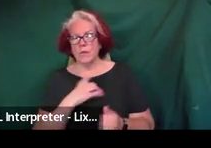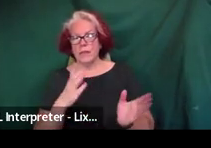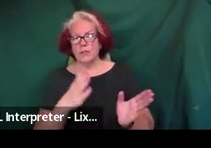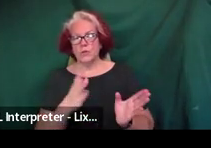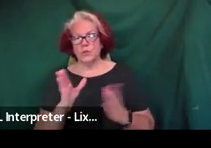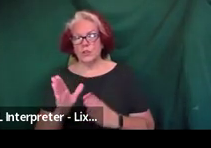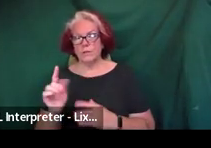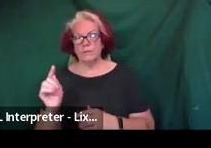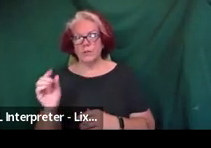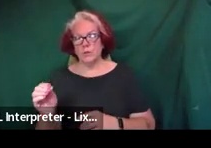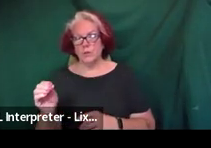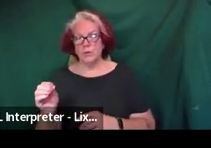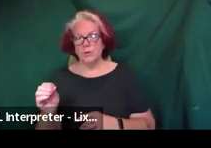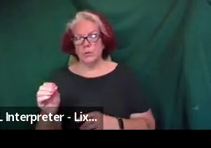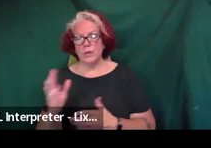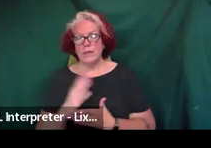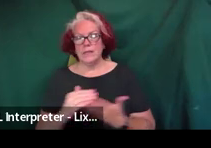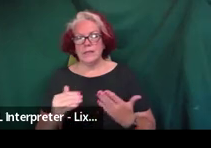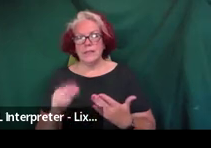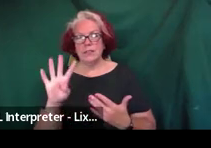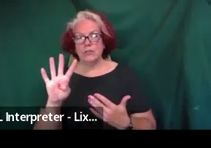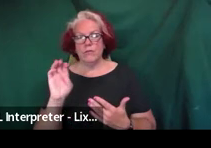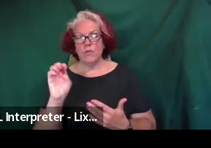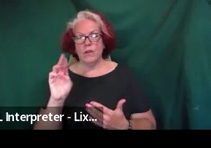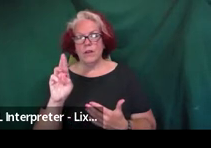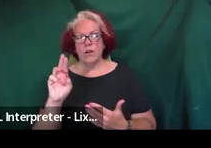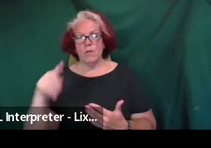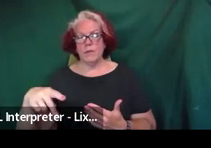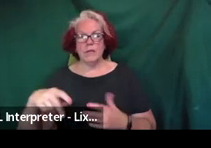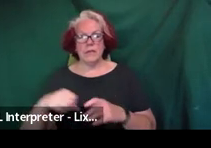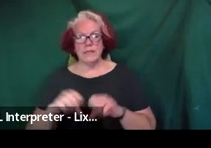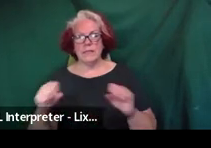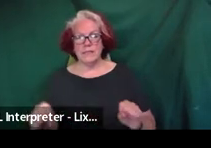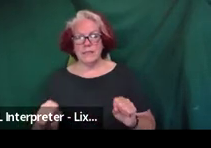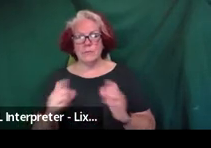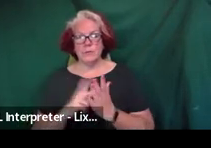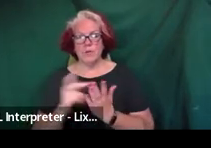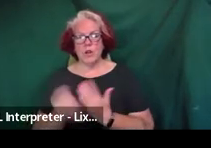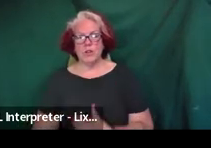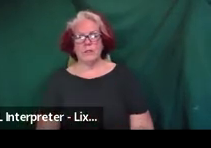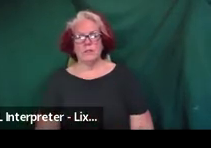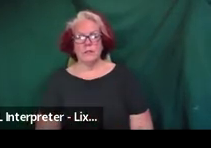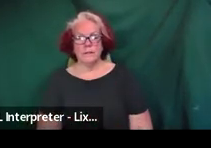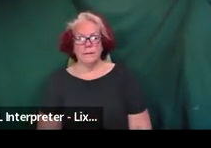to section four, the ERP systems project.